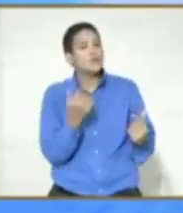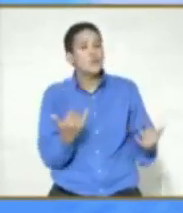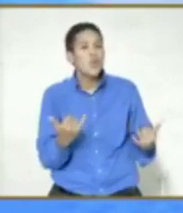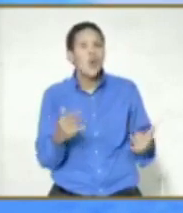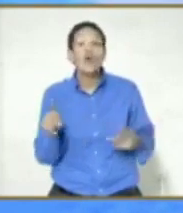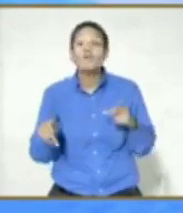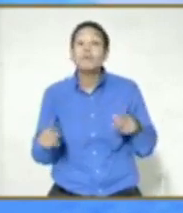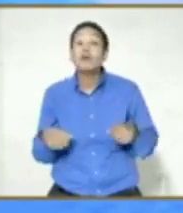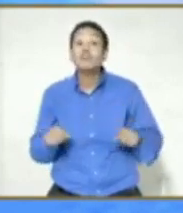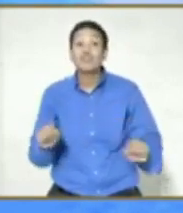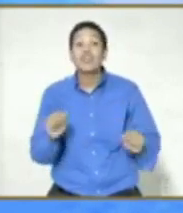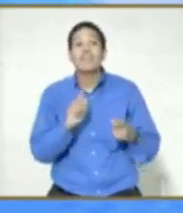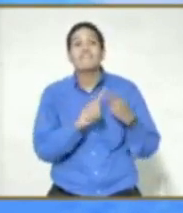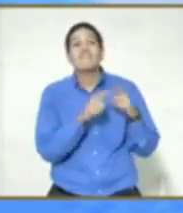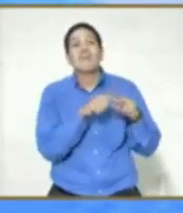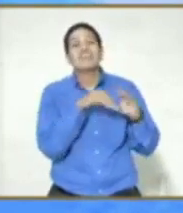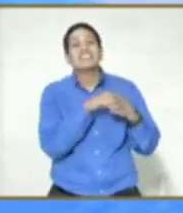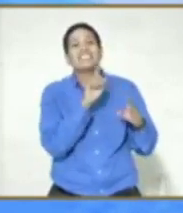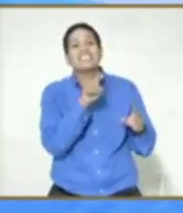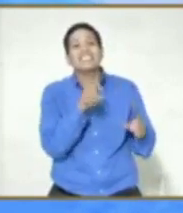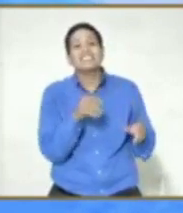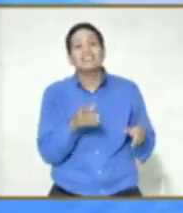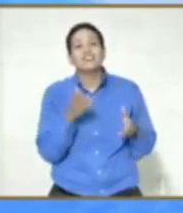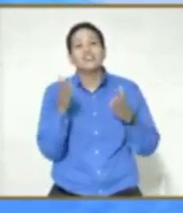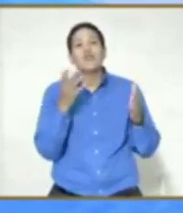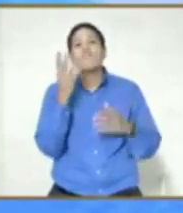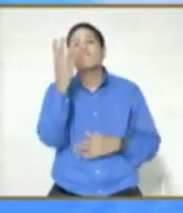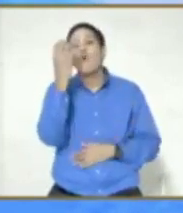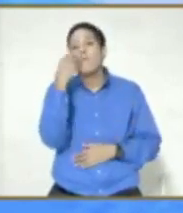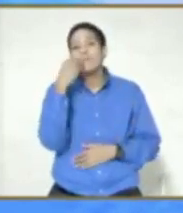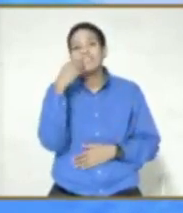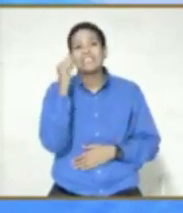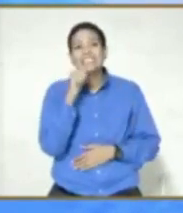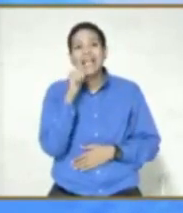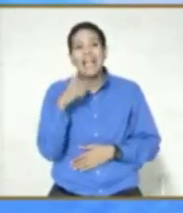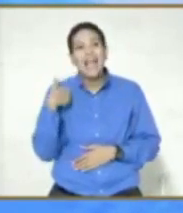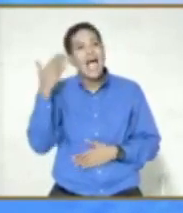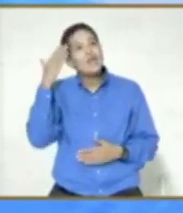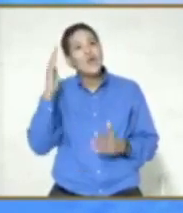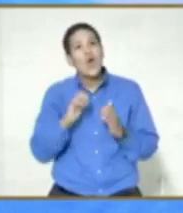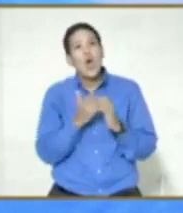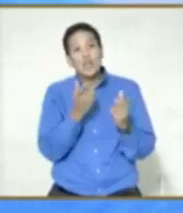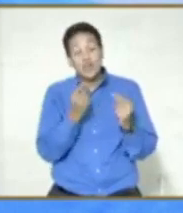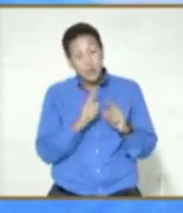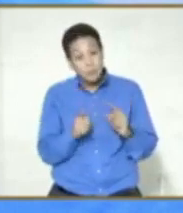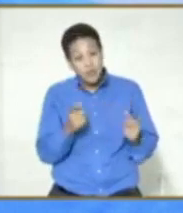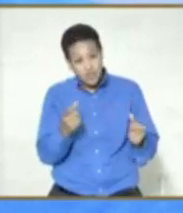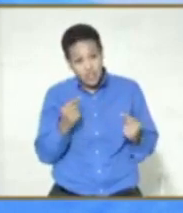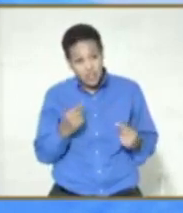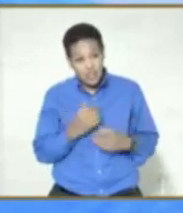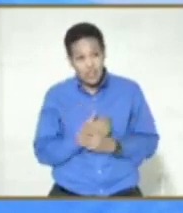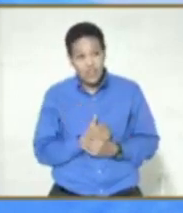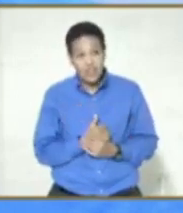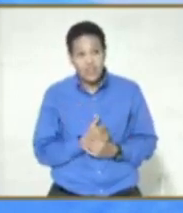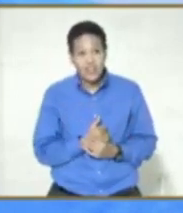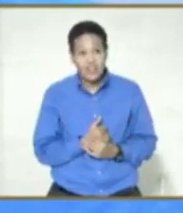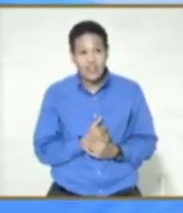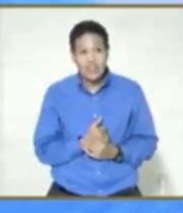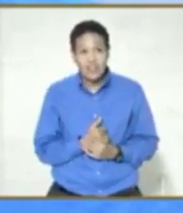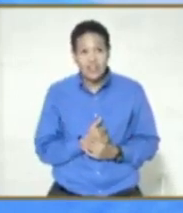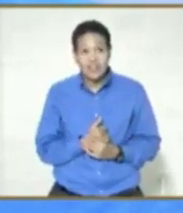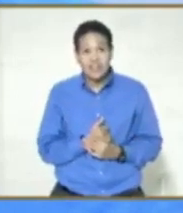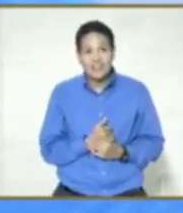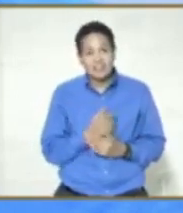would, Friends in Need serve 4 meals per day. I don't know how they do it, but they do it. Well, remember they're getting assistance. And Candle in